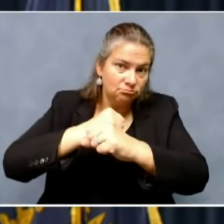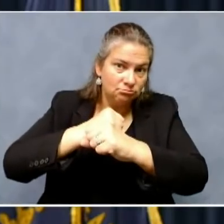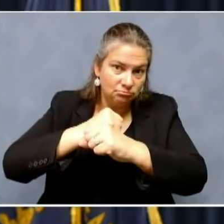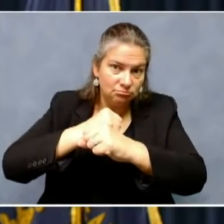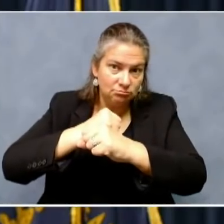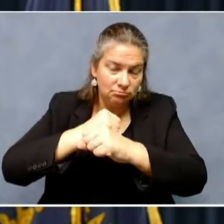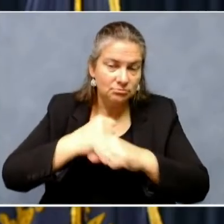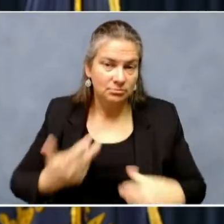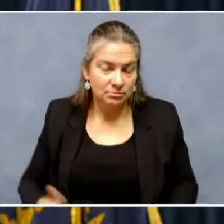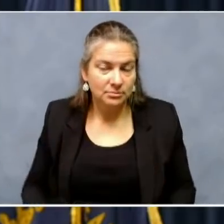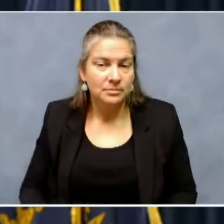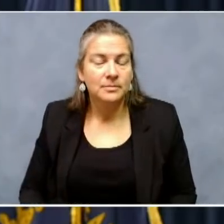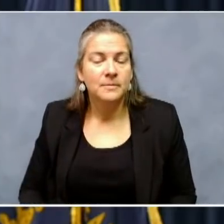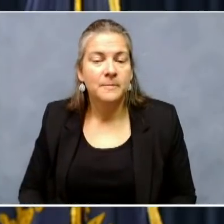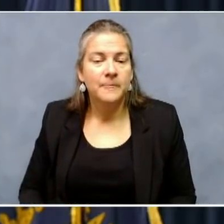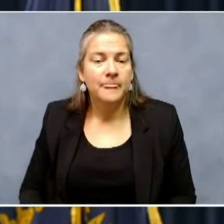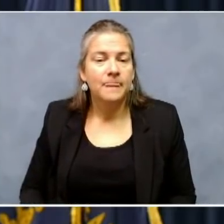I